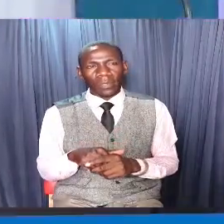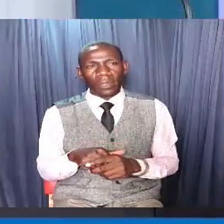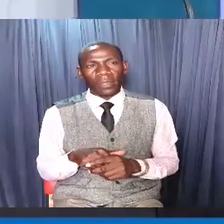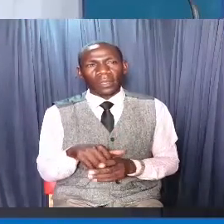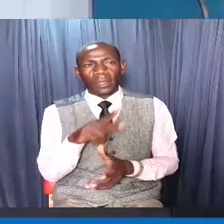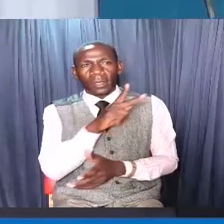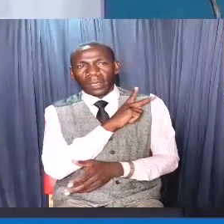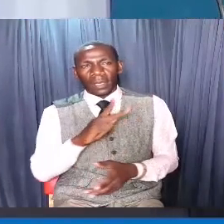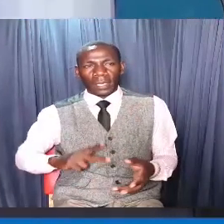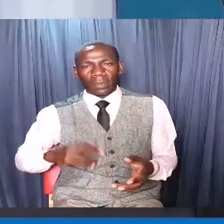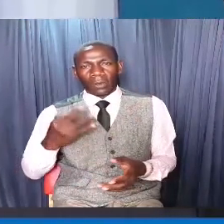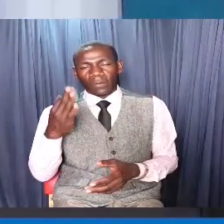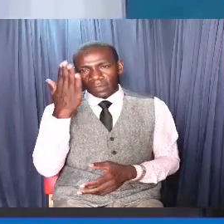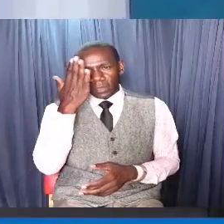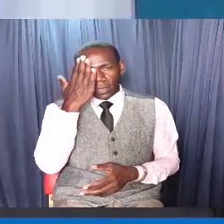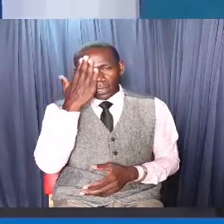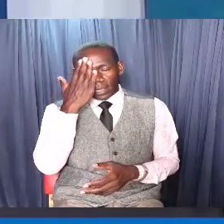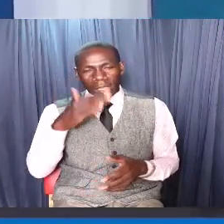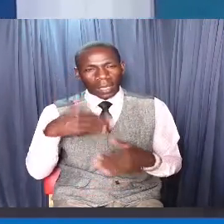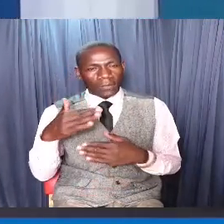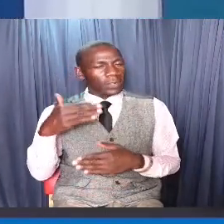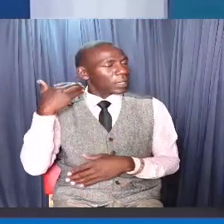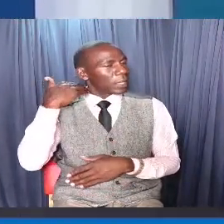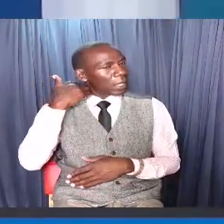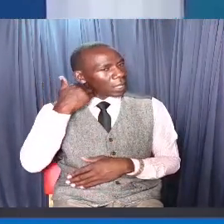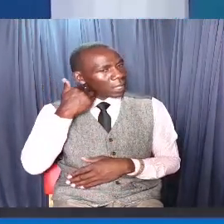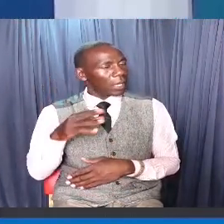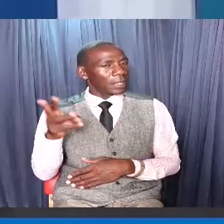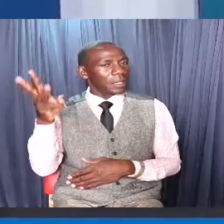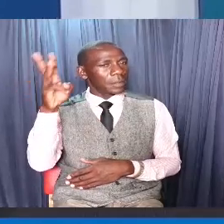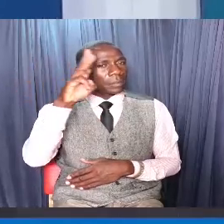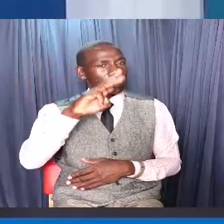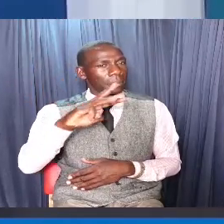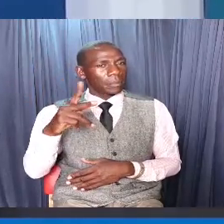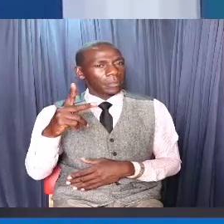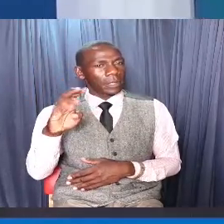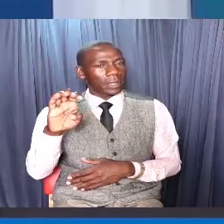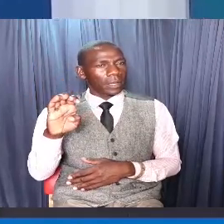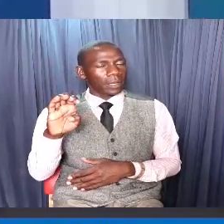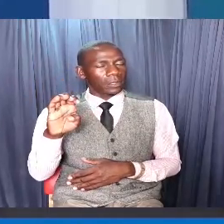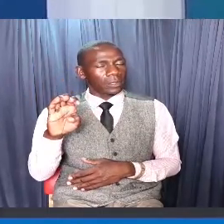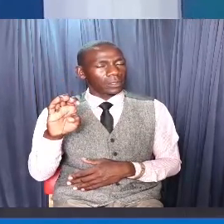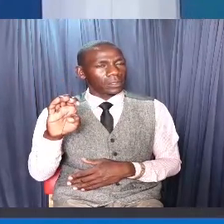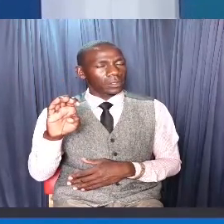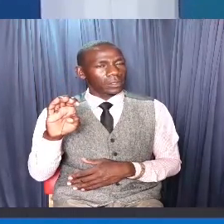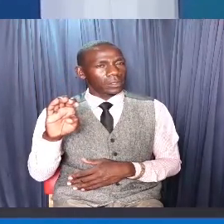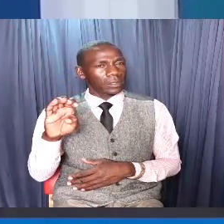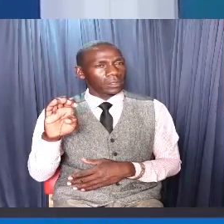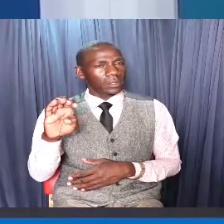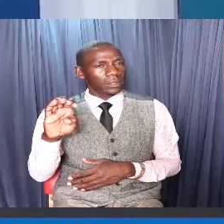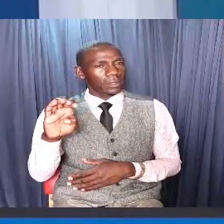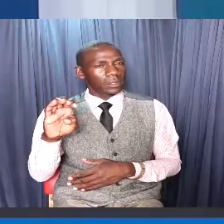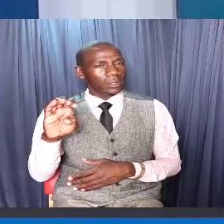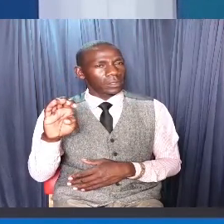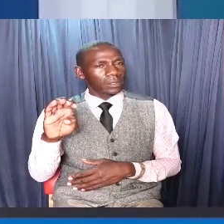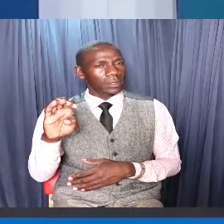Ndio mfalme wa Israeli. That's why the king of Israel. Alipotukia Mikaya mwana wa Imla. When he hated Imla's son Mikaya.